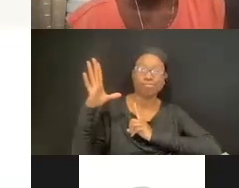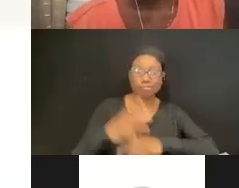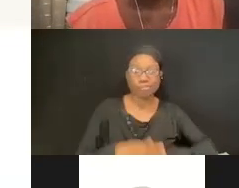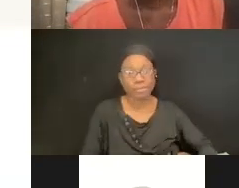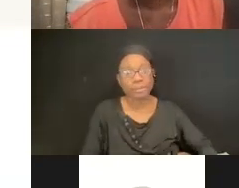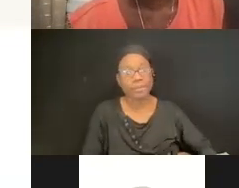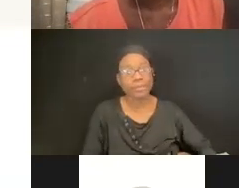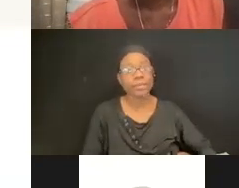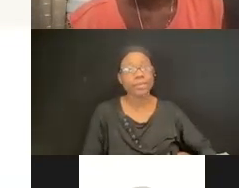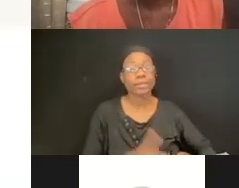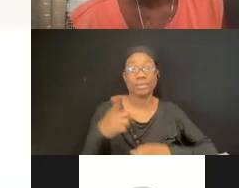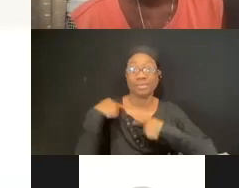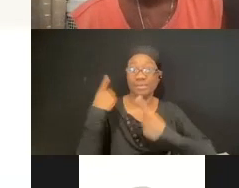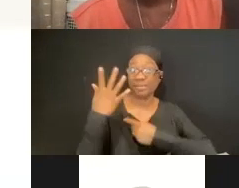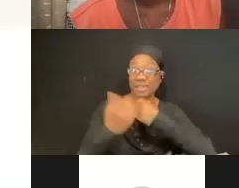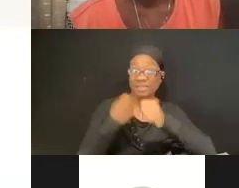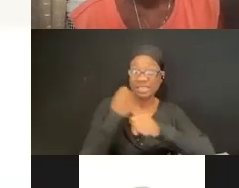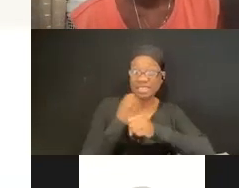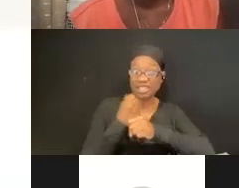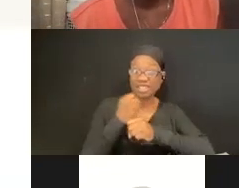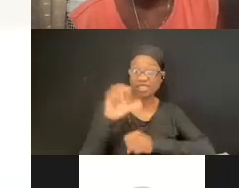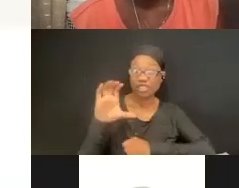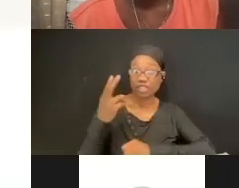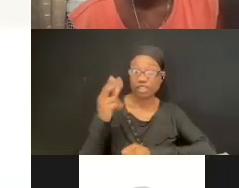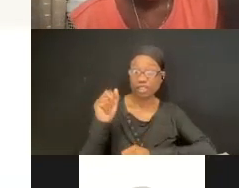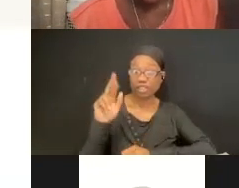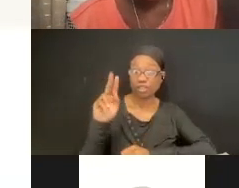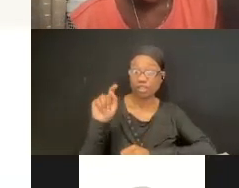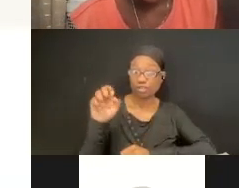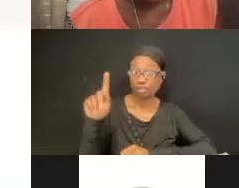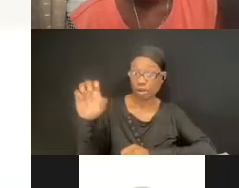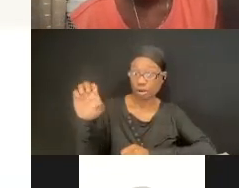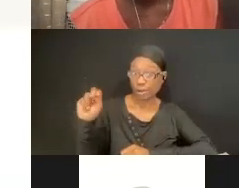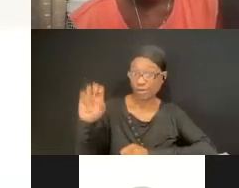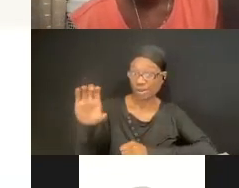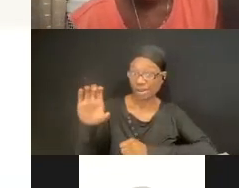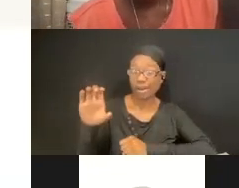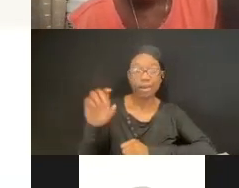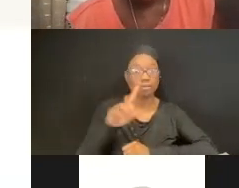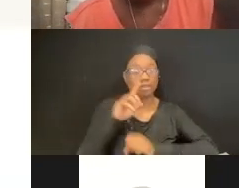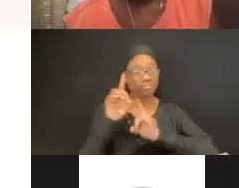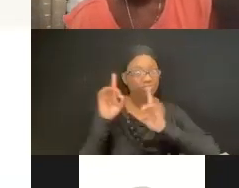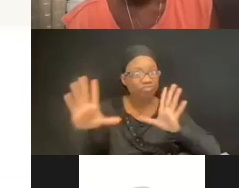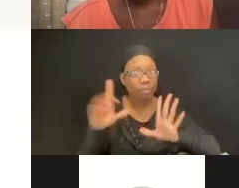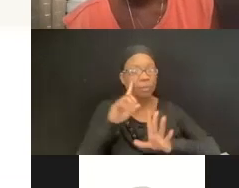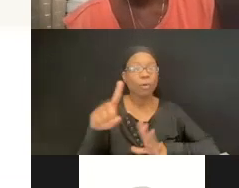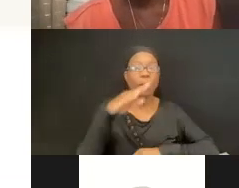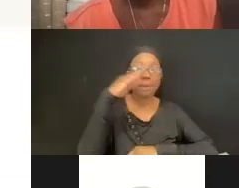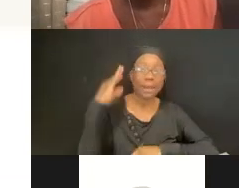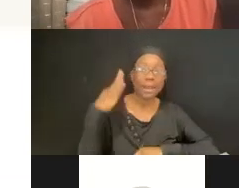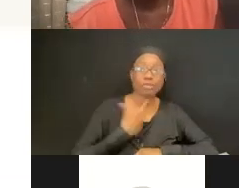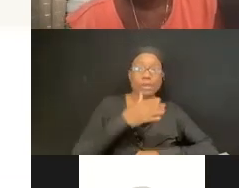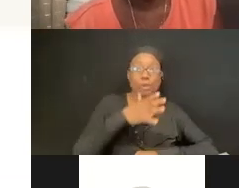The last 5 years in Charlotte specifically have been extremely violent for Black trans women and trans women of color. I